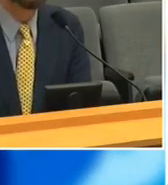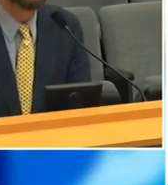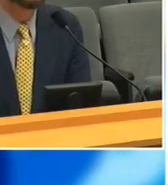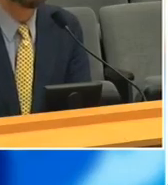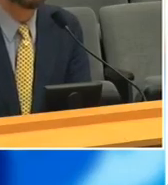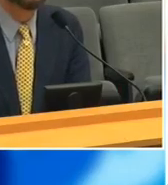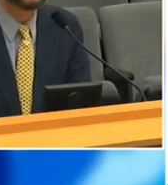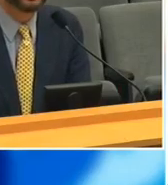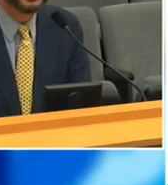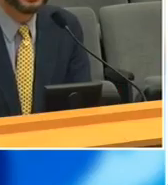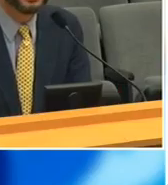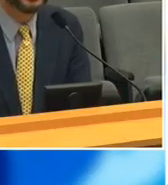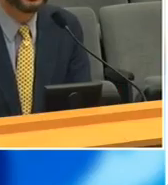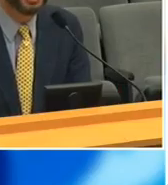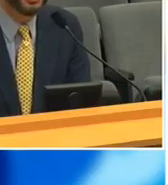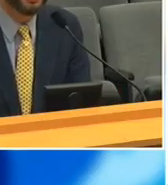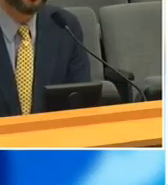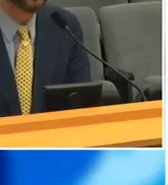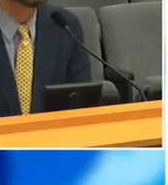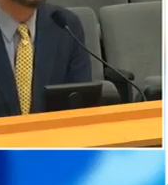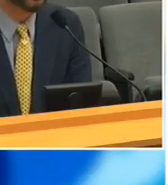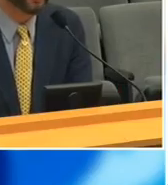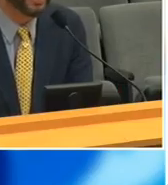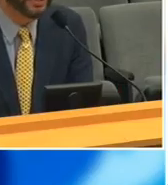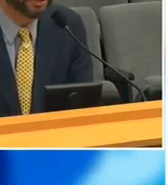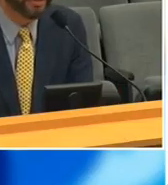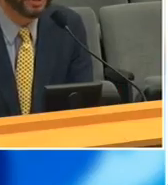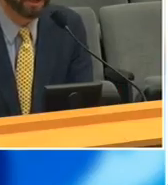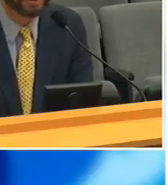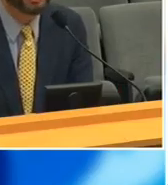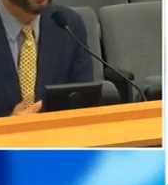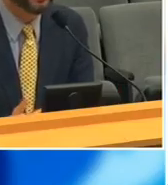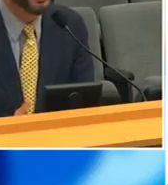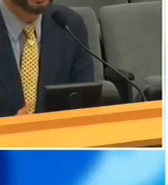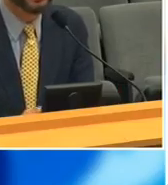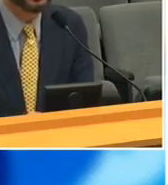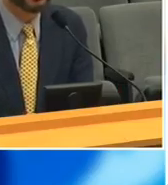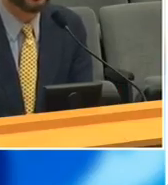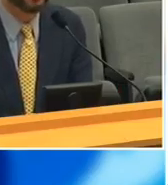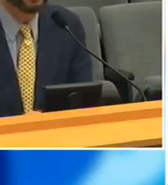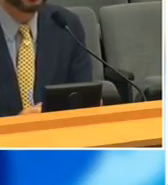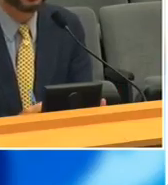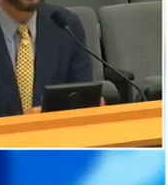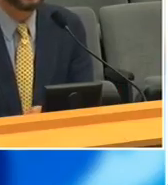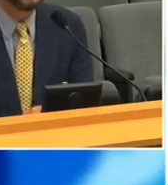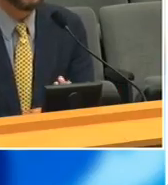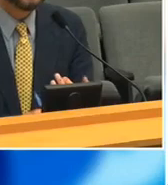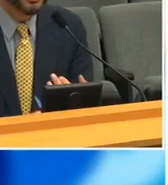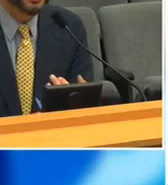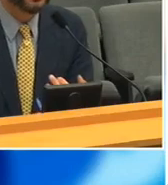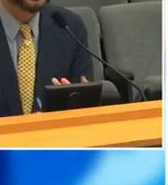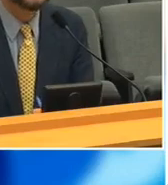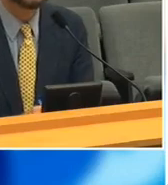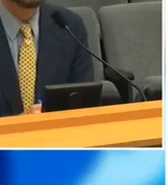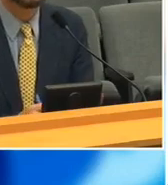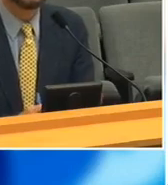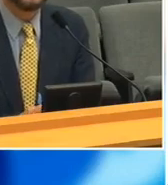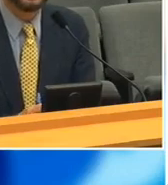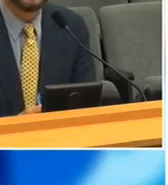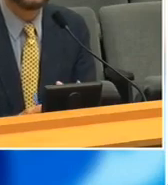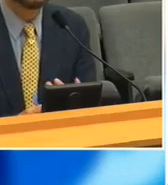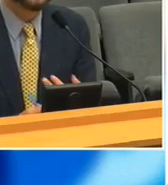probably self-evident, but it refers to anything that's not a personnel-related expense. So personnel-related expenses are, of course,